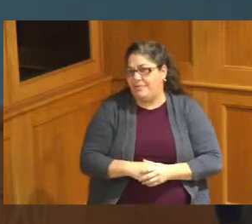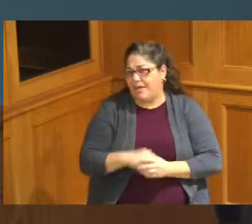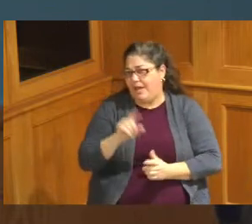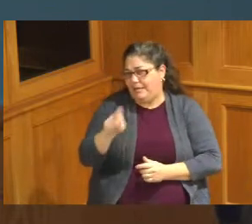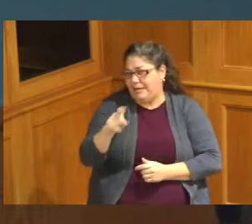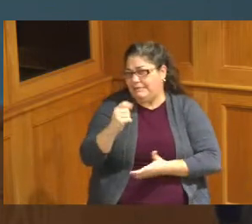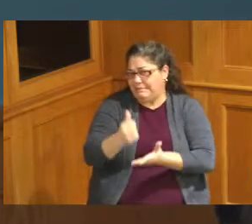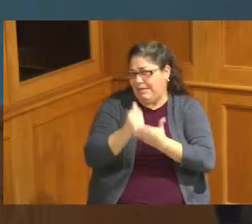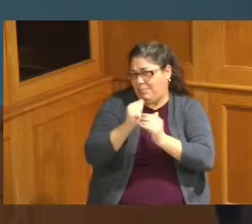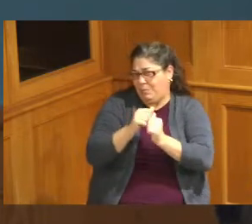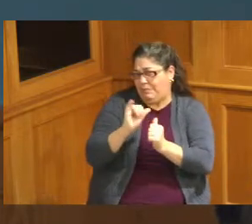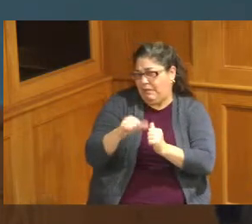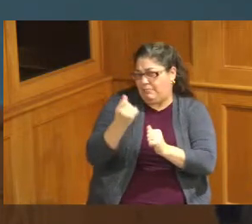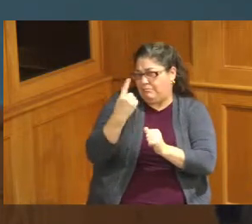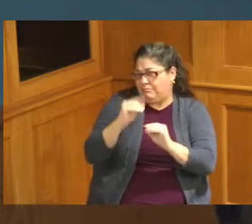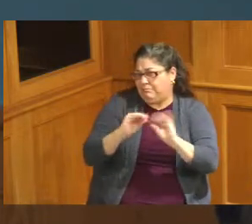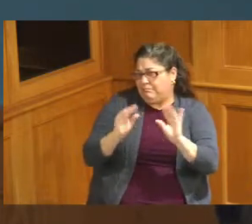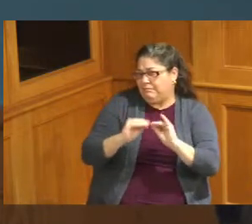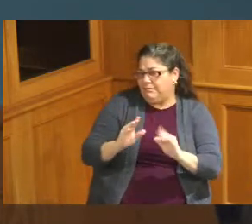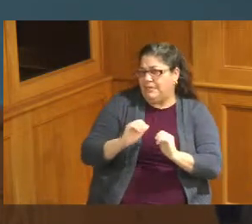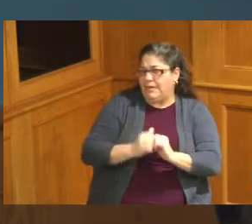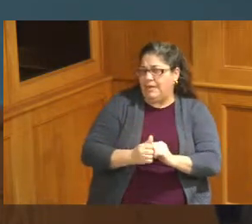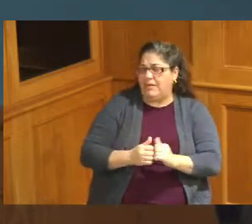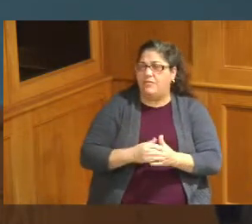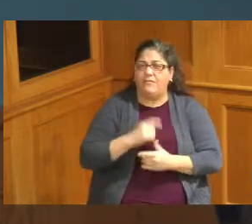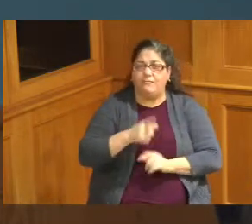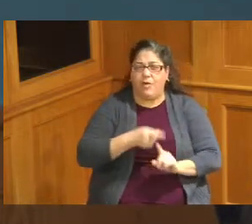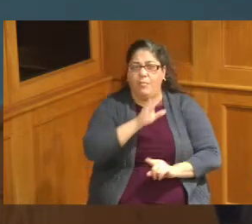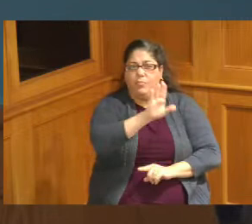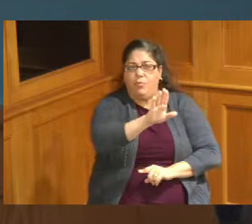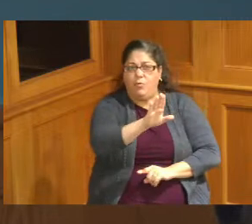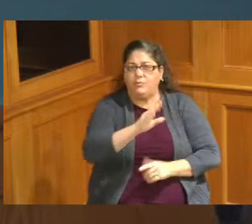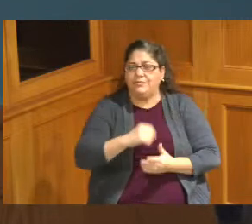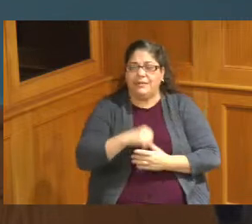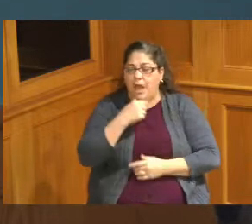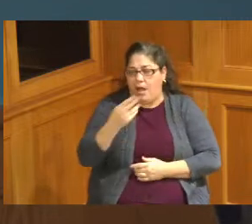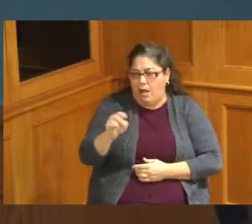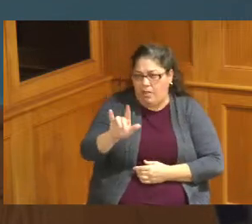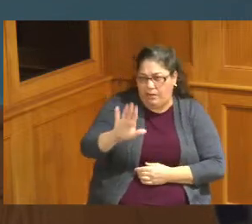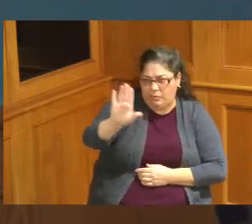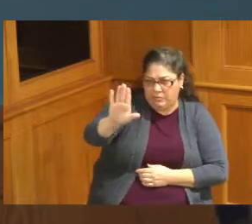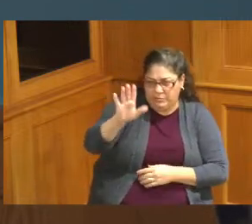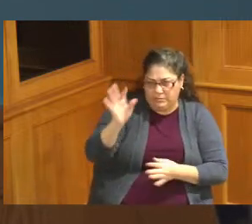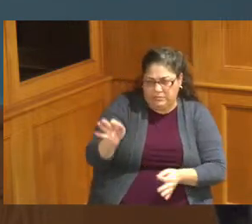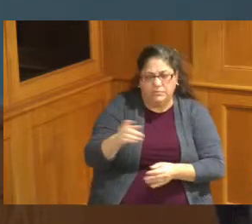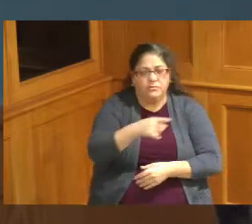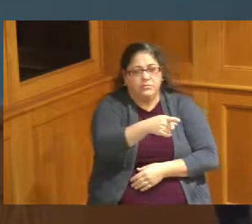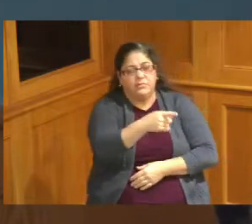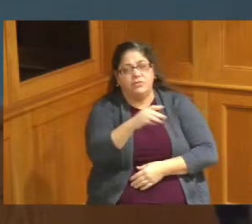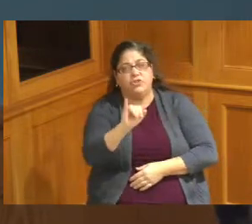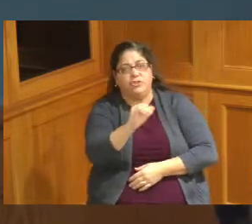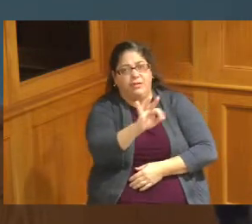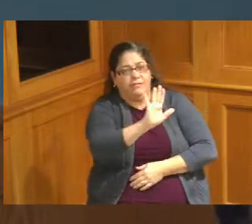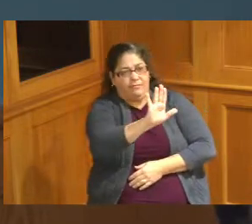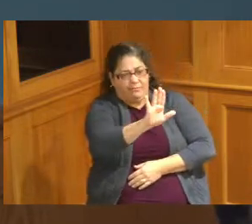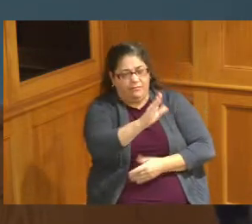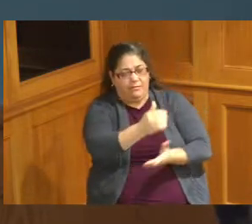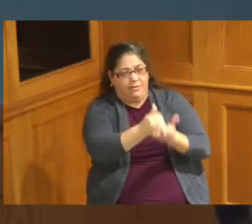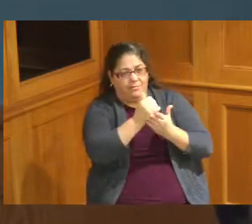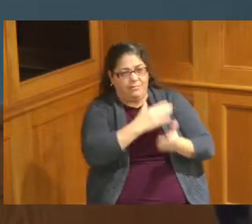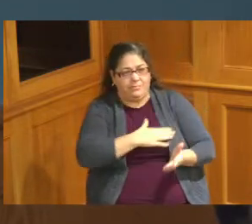some help with that, if possible, from your end, not Holly. But I don't have any major problems